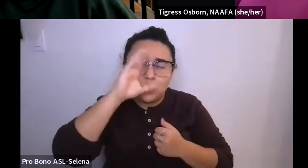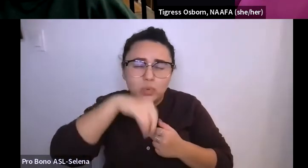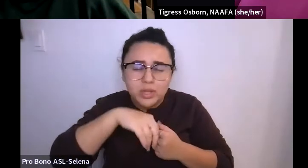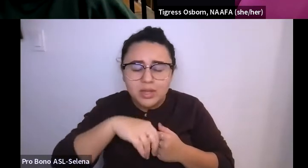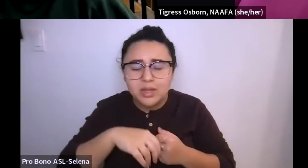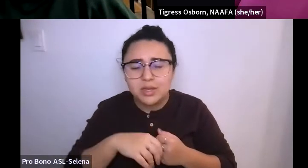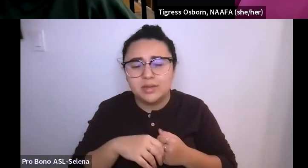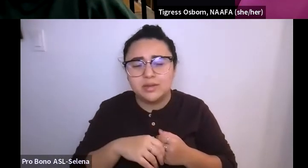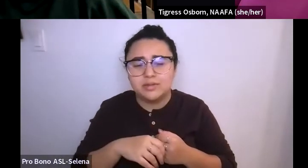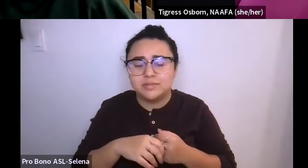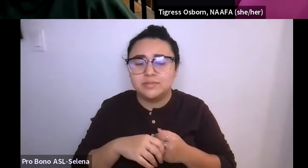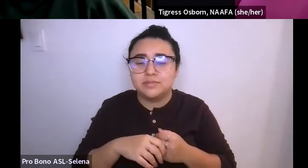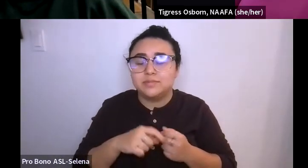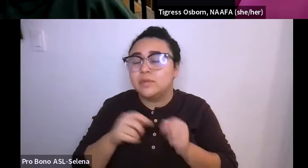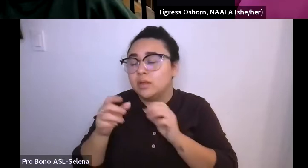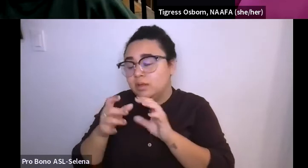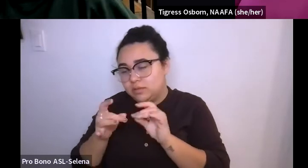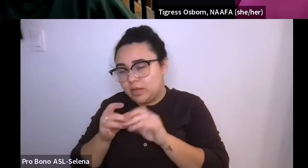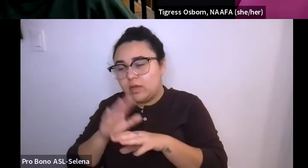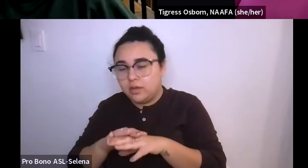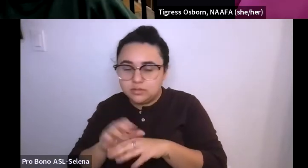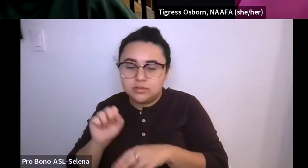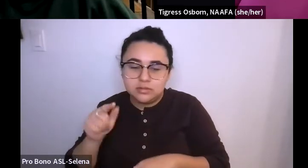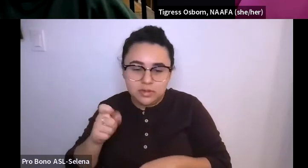so I started saying it on stage and talking about,